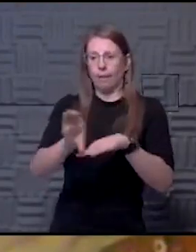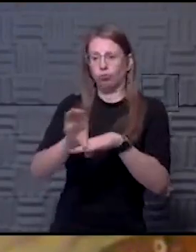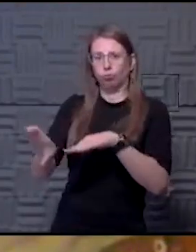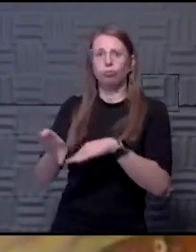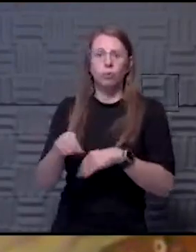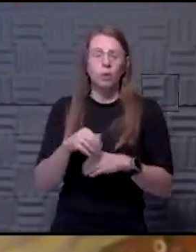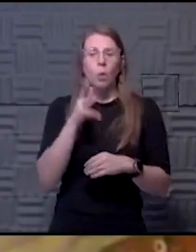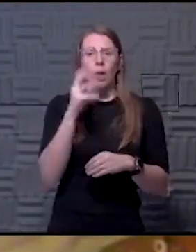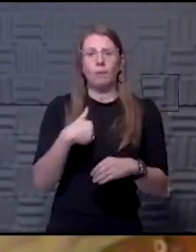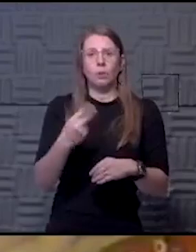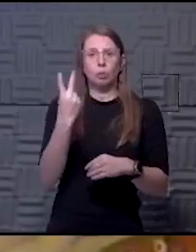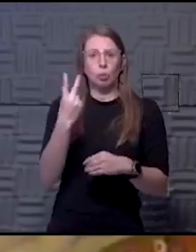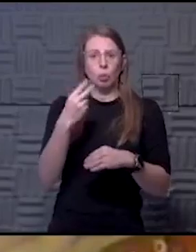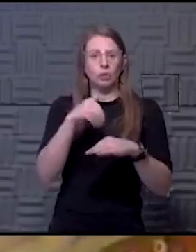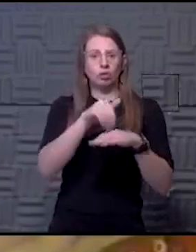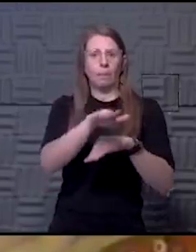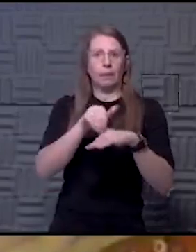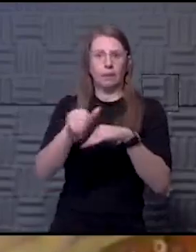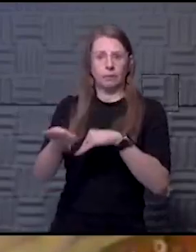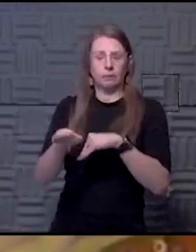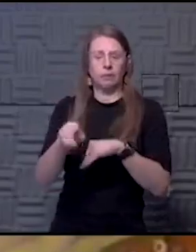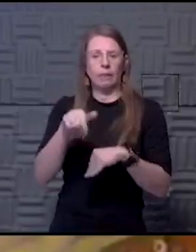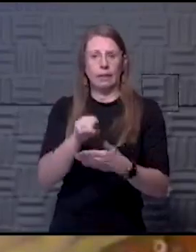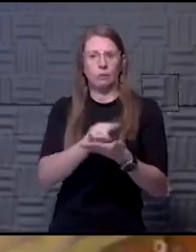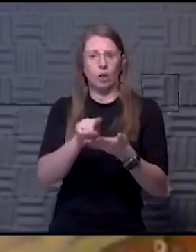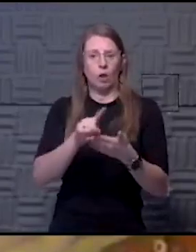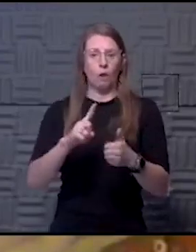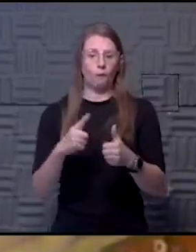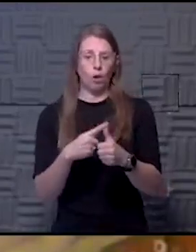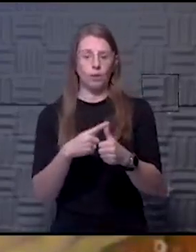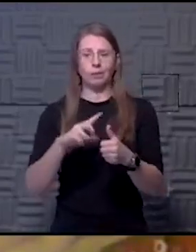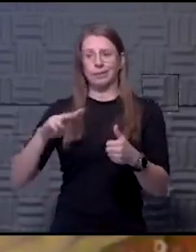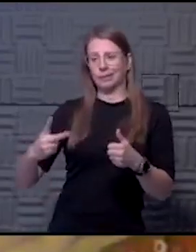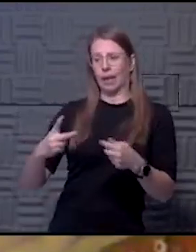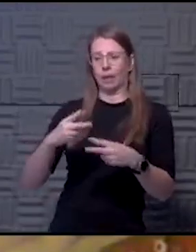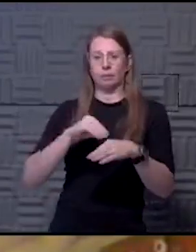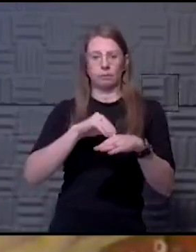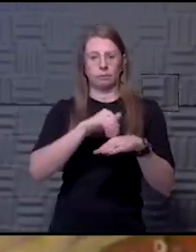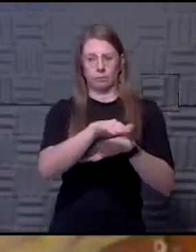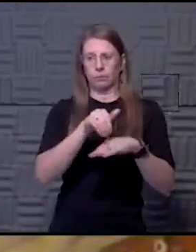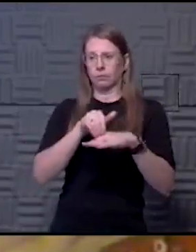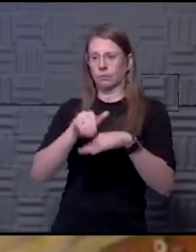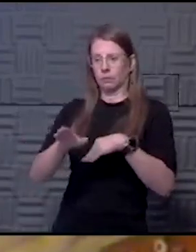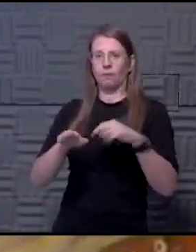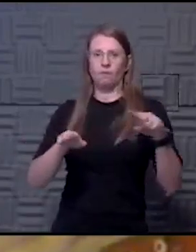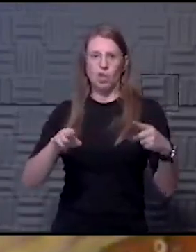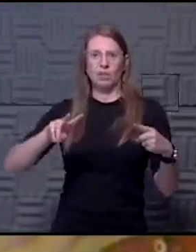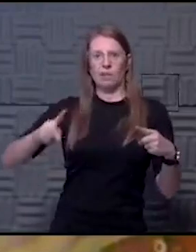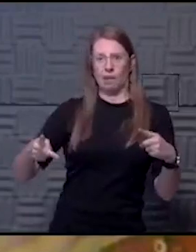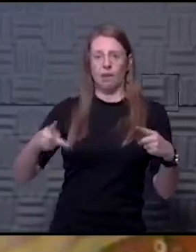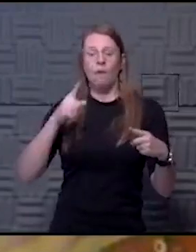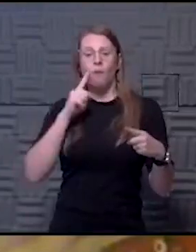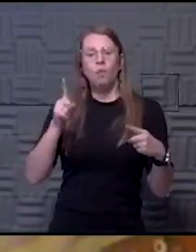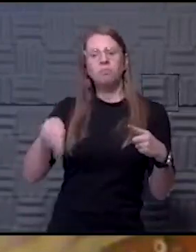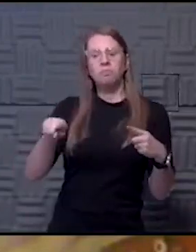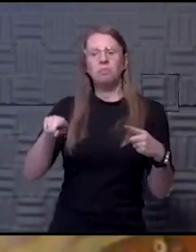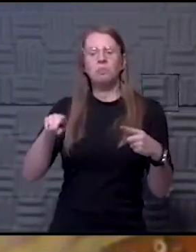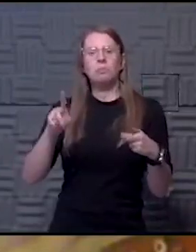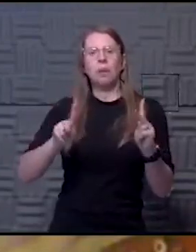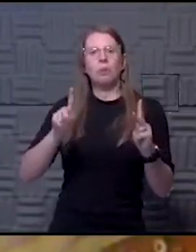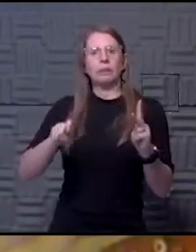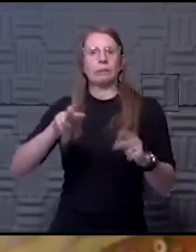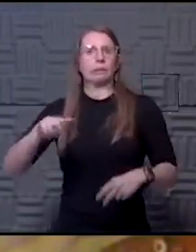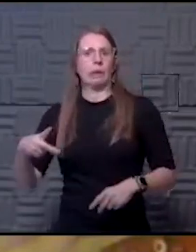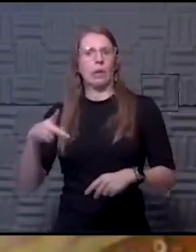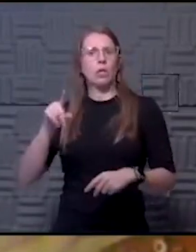2 shipments this week, both the first dose and the second dose, of course, for those people needing their second dose. And then we'll